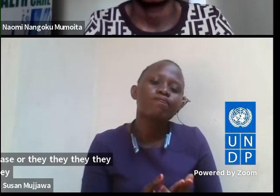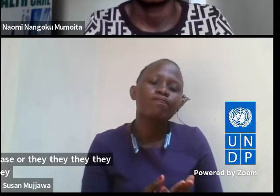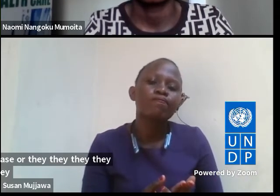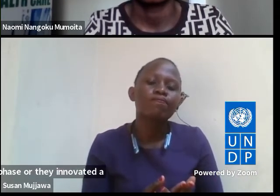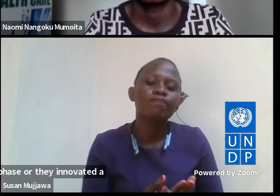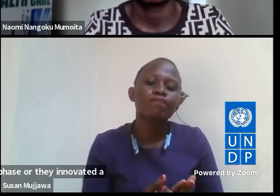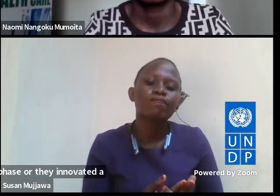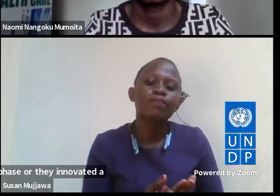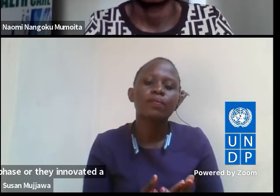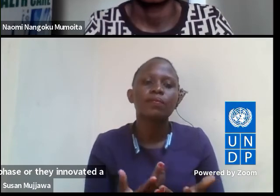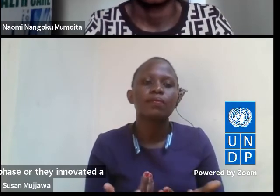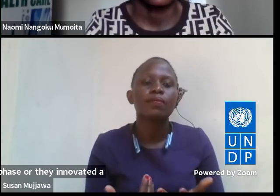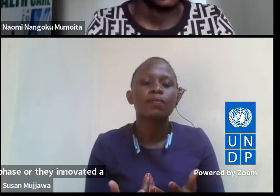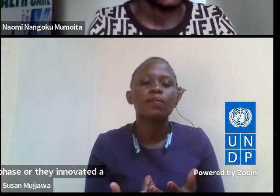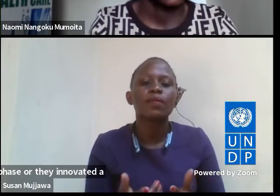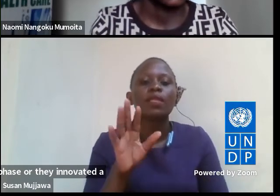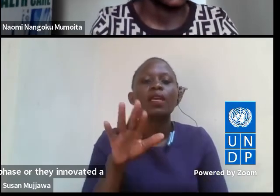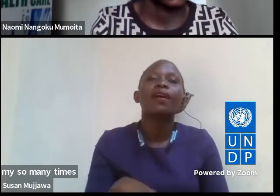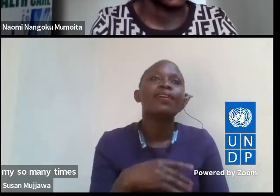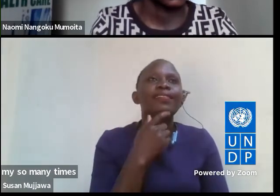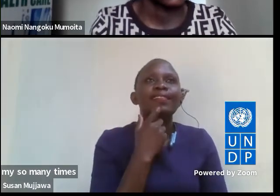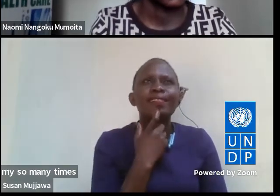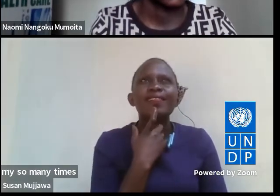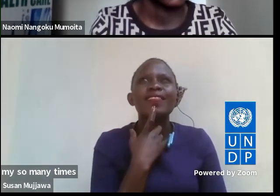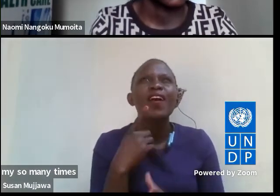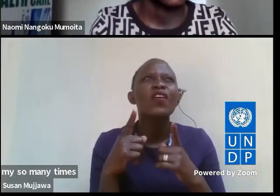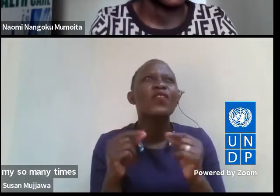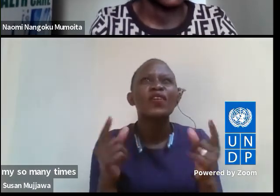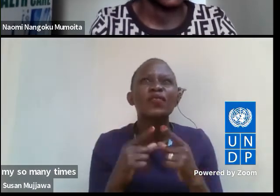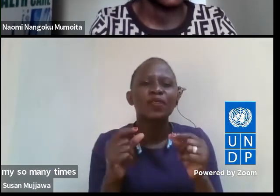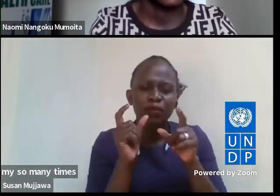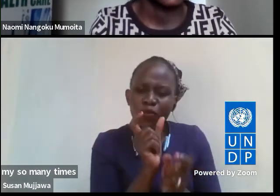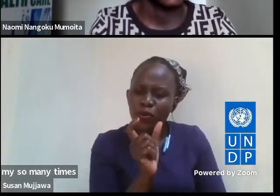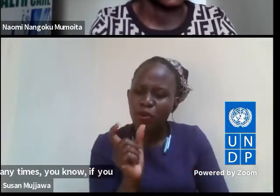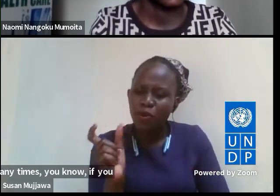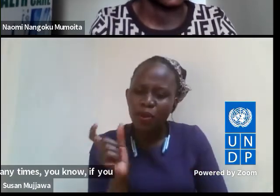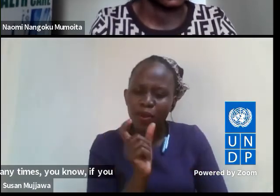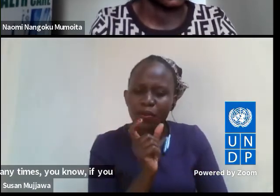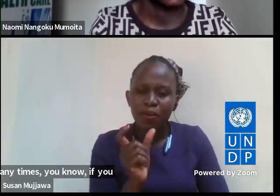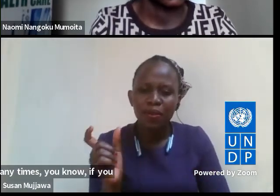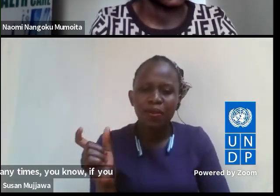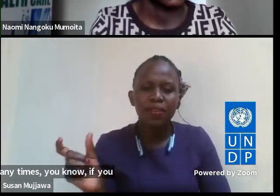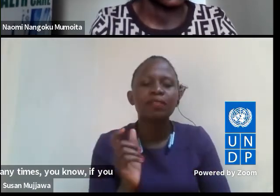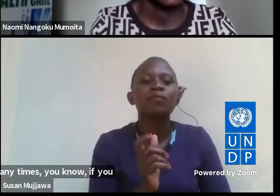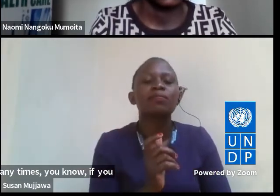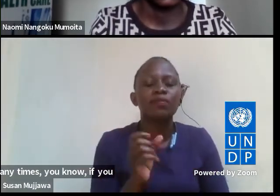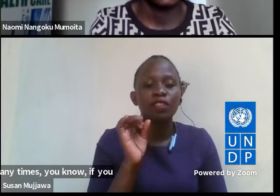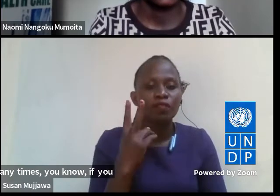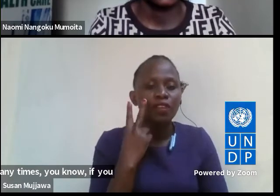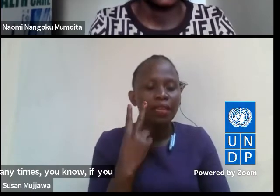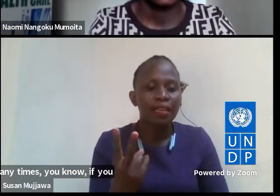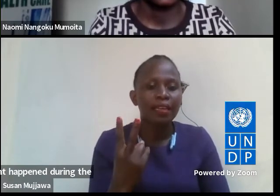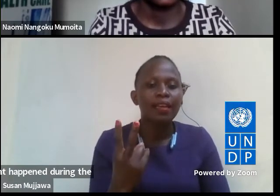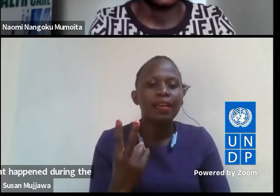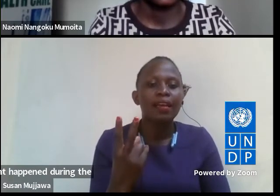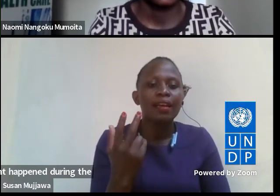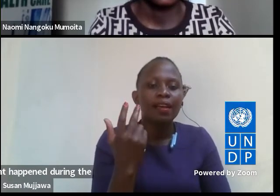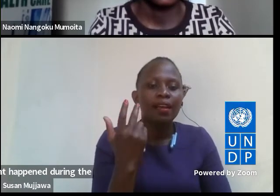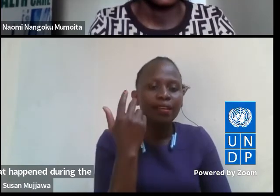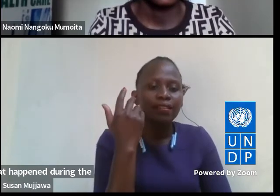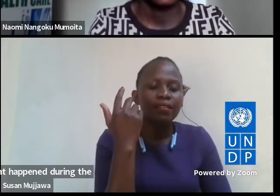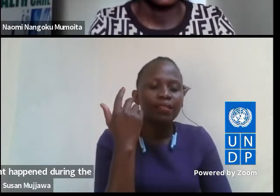man, I'm just losing my, there's so many terms here, whatever. No, if you look at the activity that happened during the exploration and appraisal phase, there was so much money